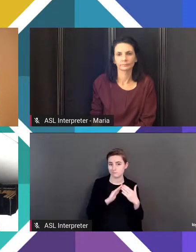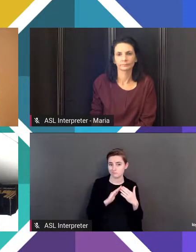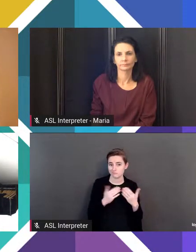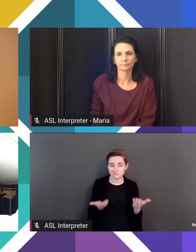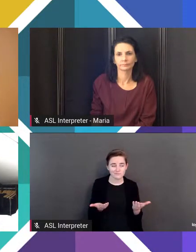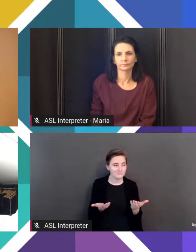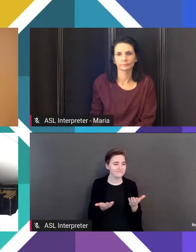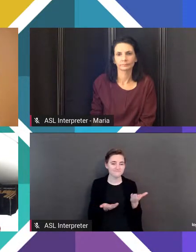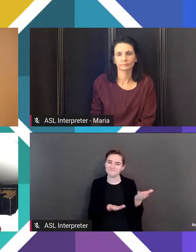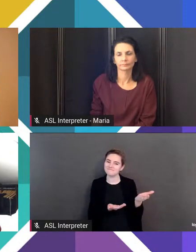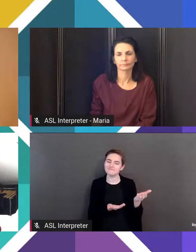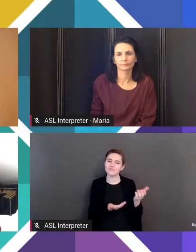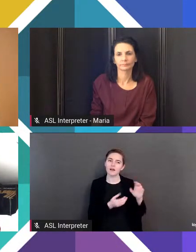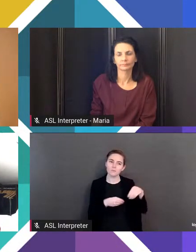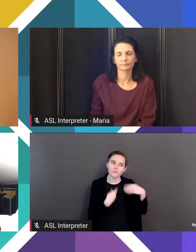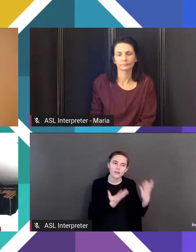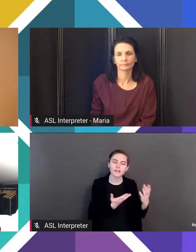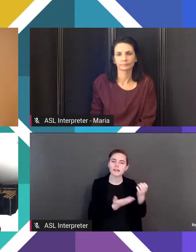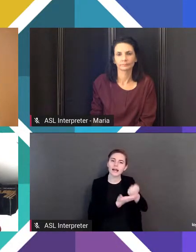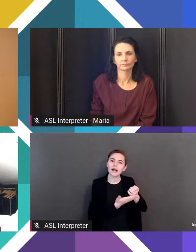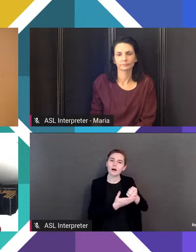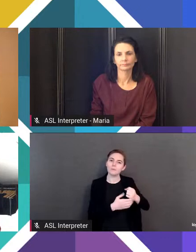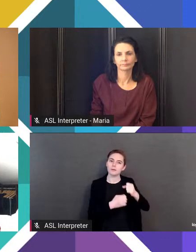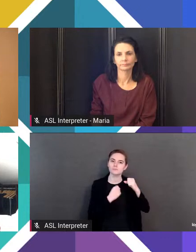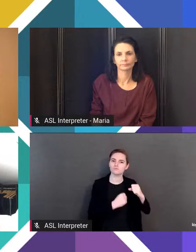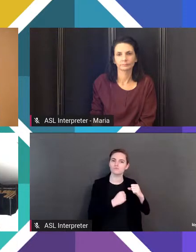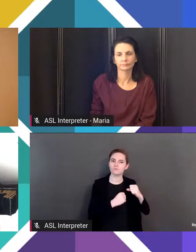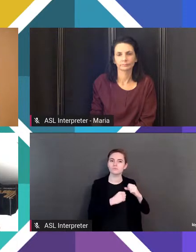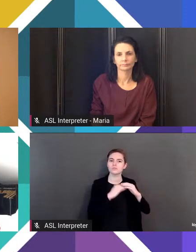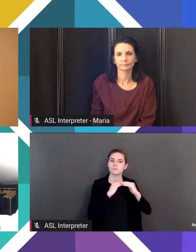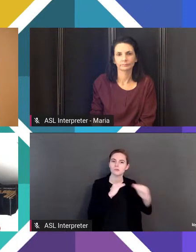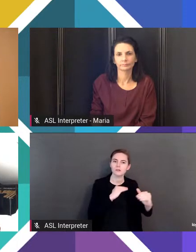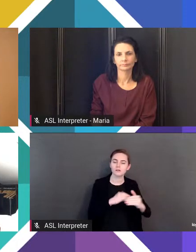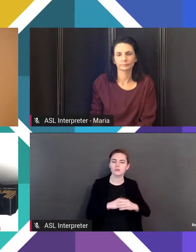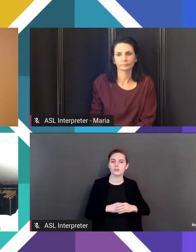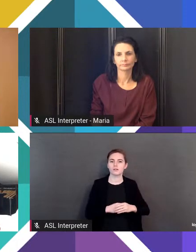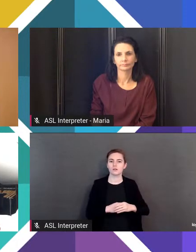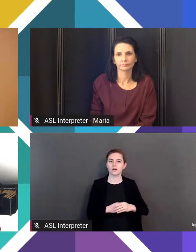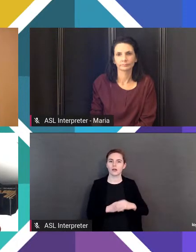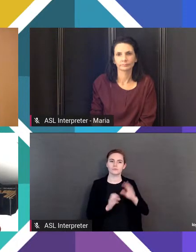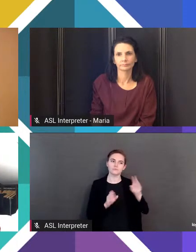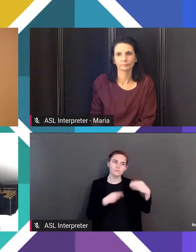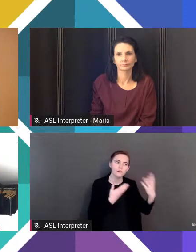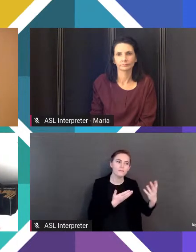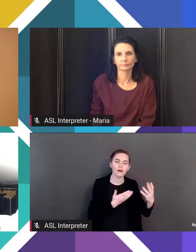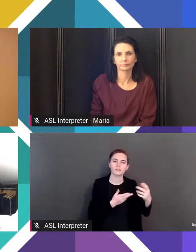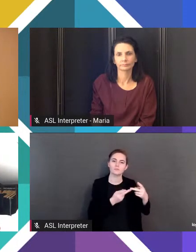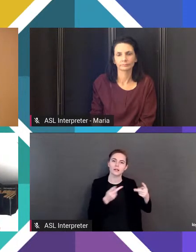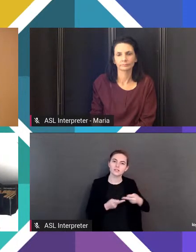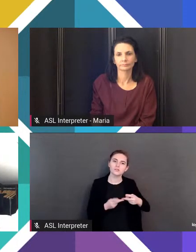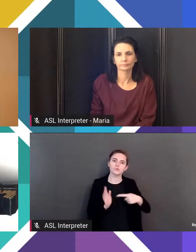stability and exposure, showcasing their truths and their lives,